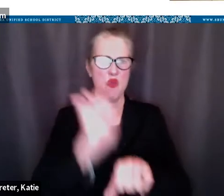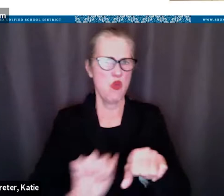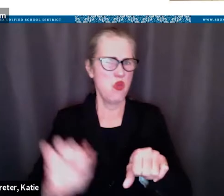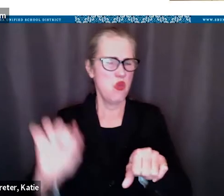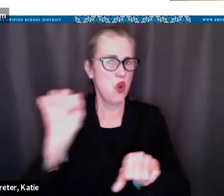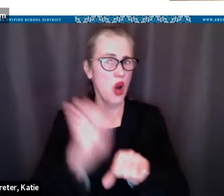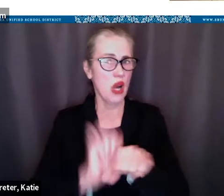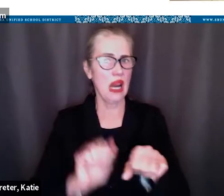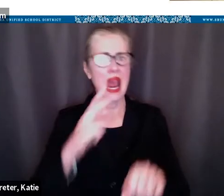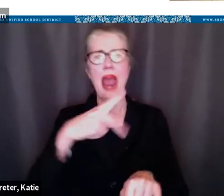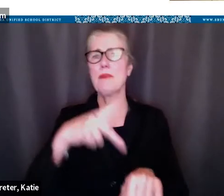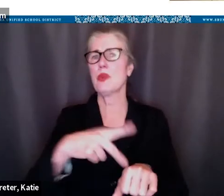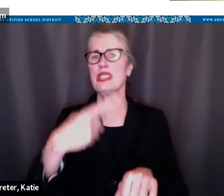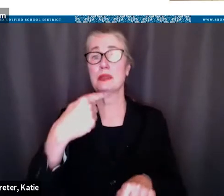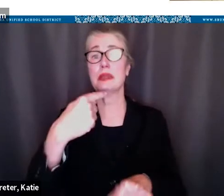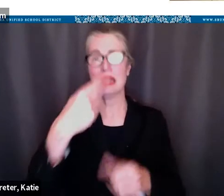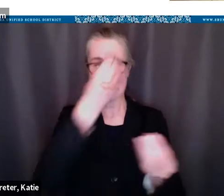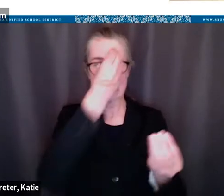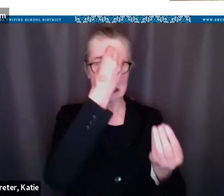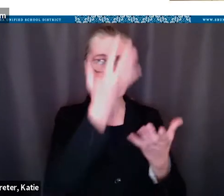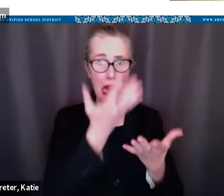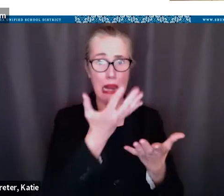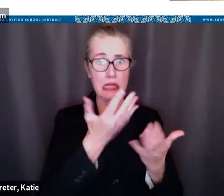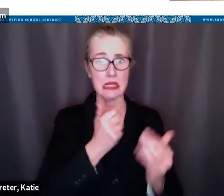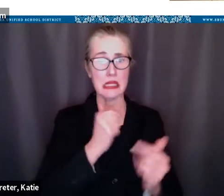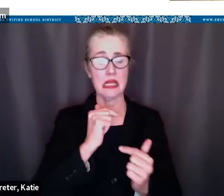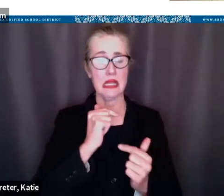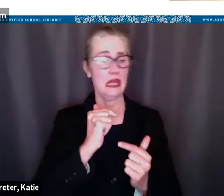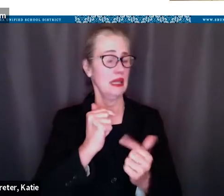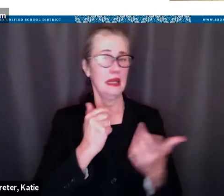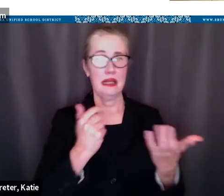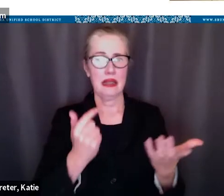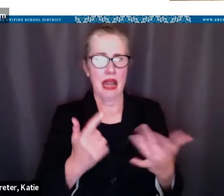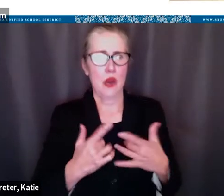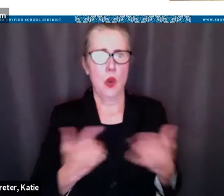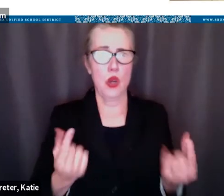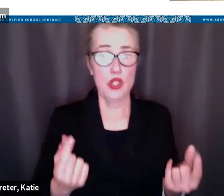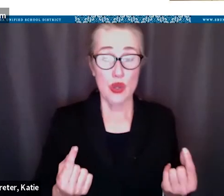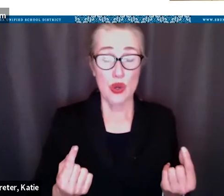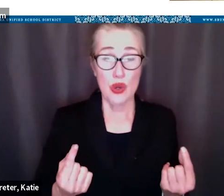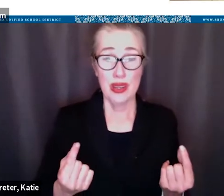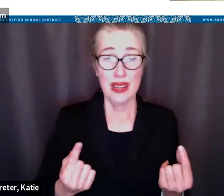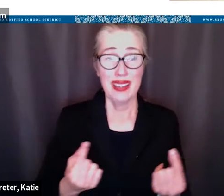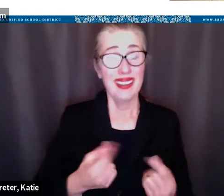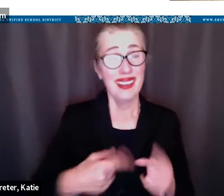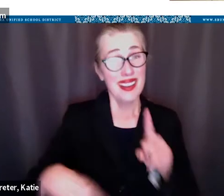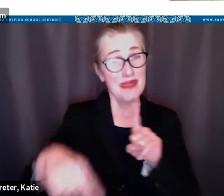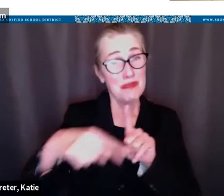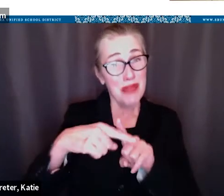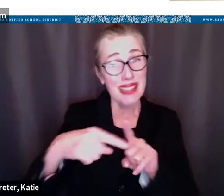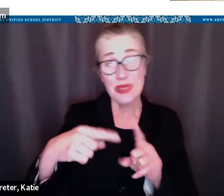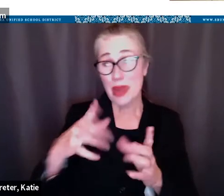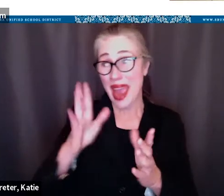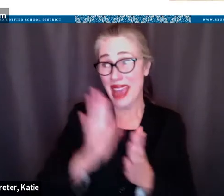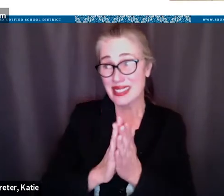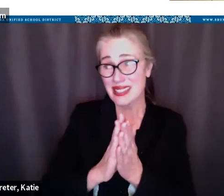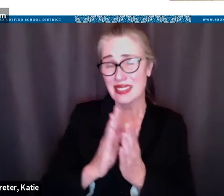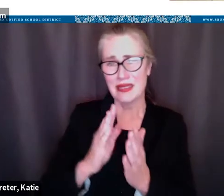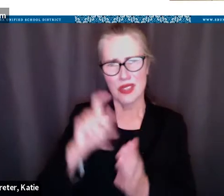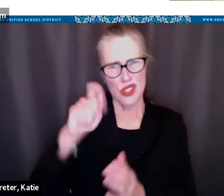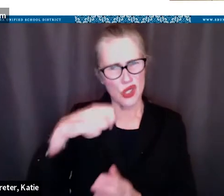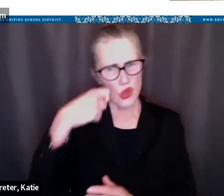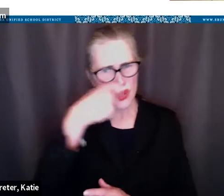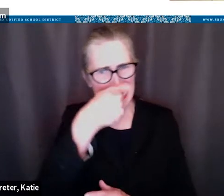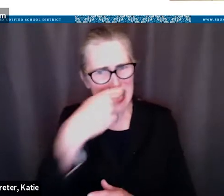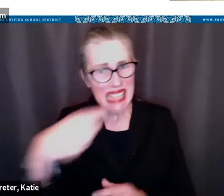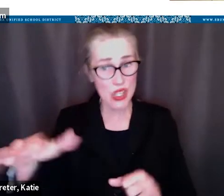informing us as we go as well as you cannot be testing we were asking do we test an